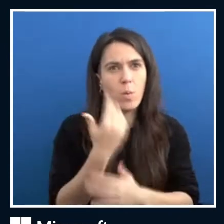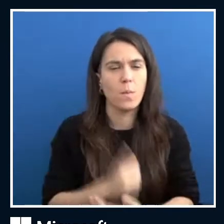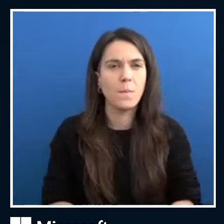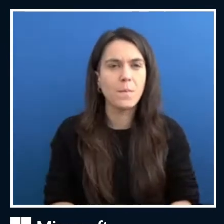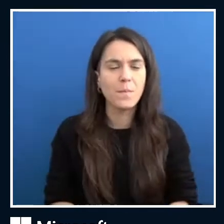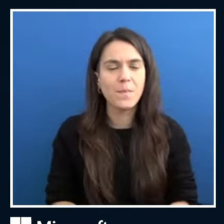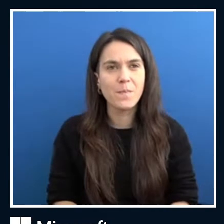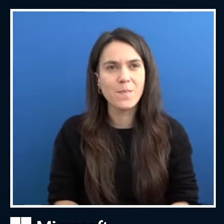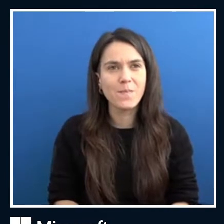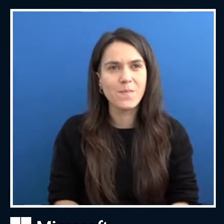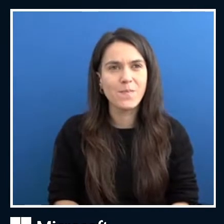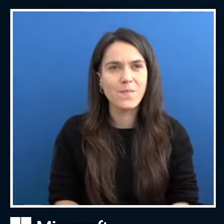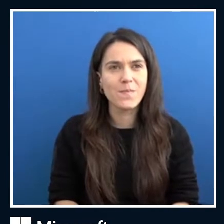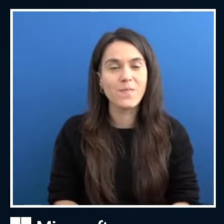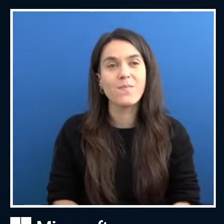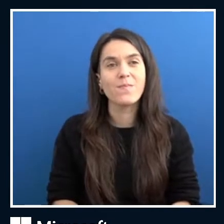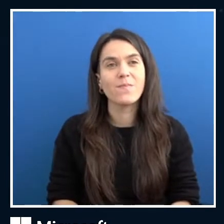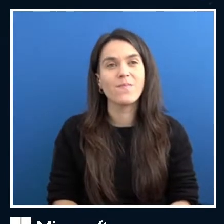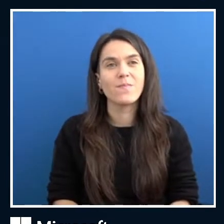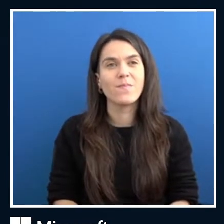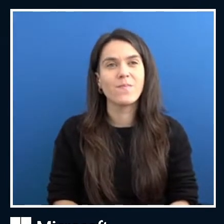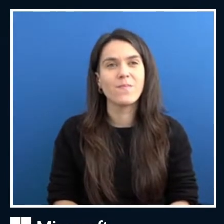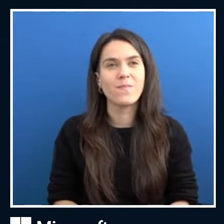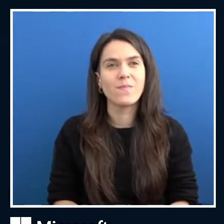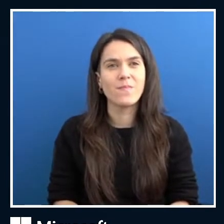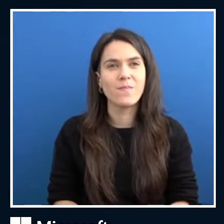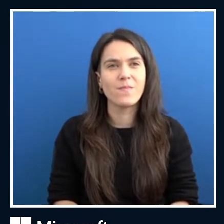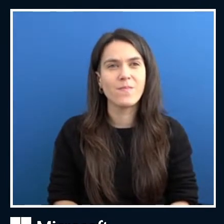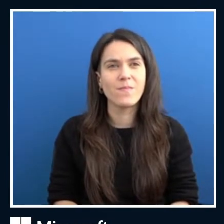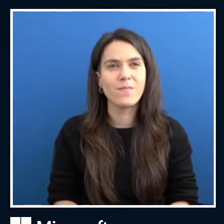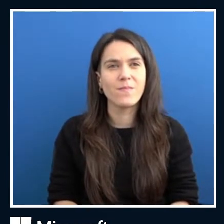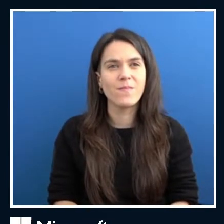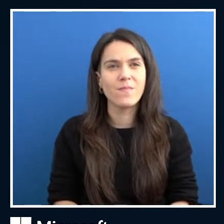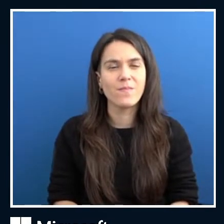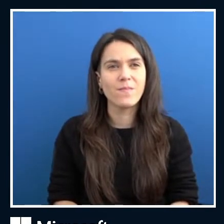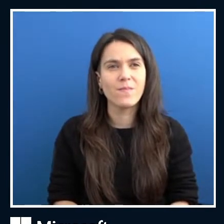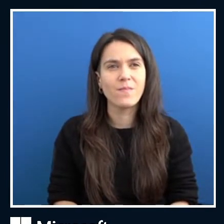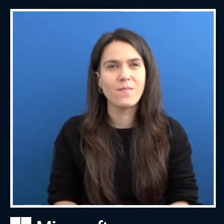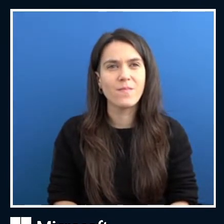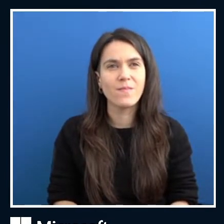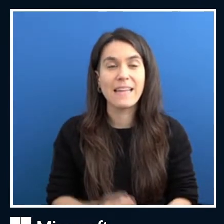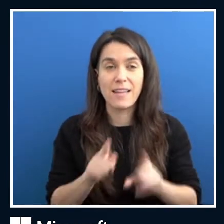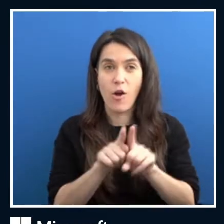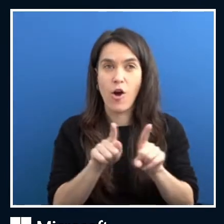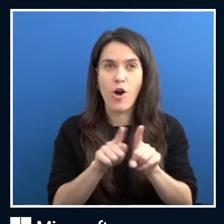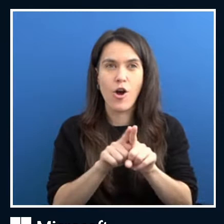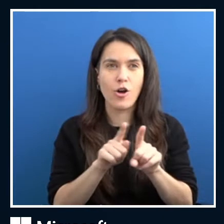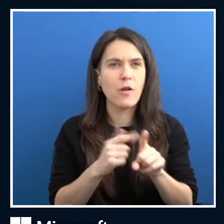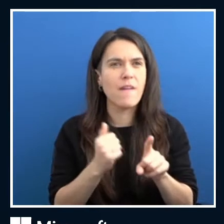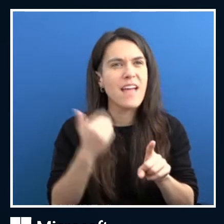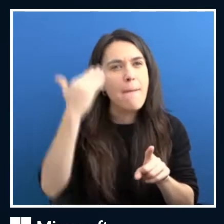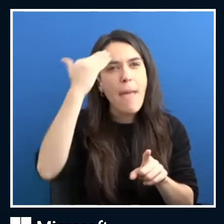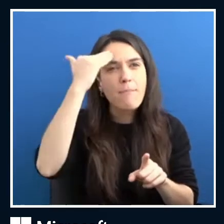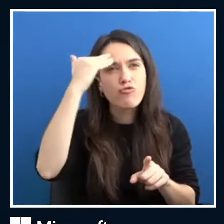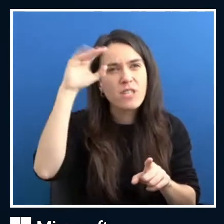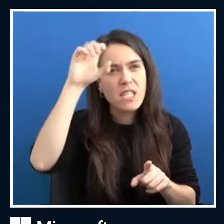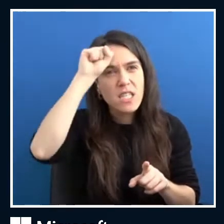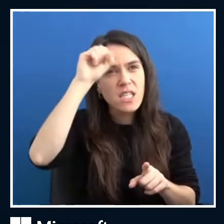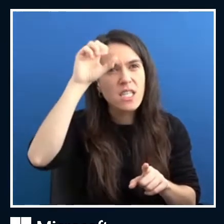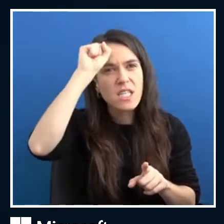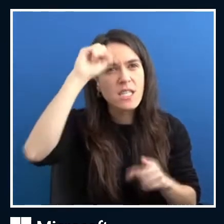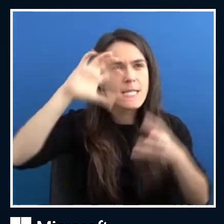is augmenting transformer architecture with some new things like memory or something else. And this is